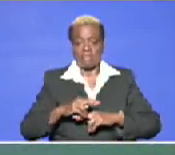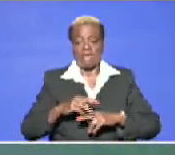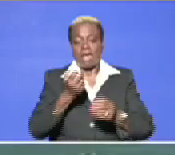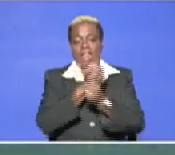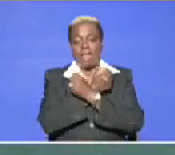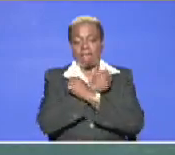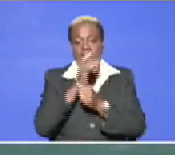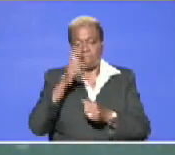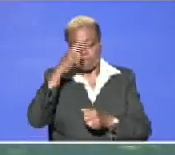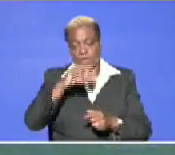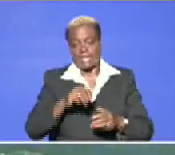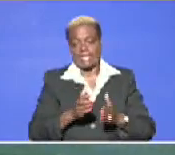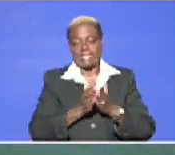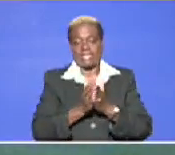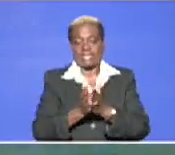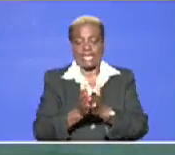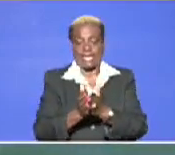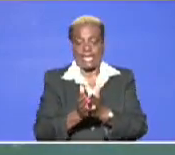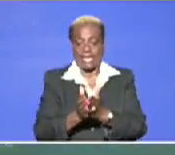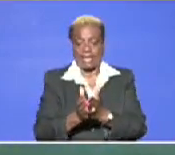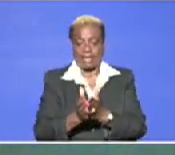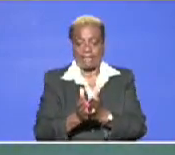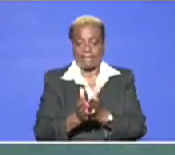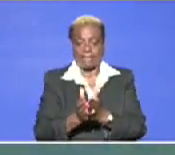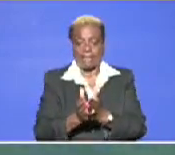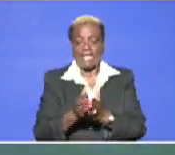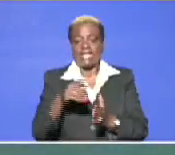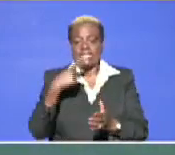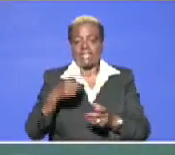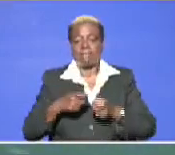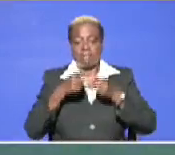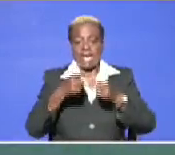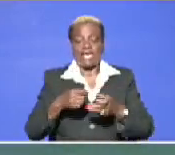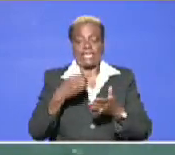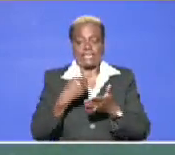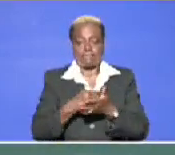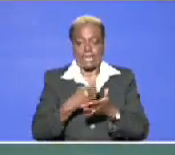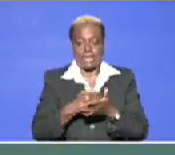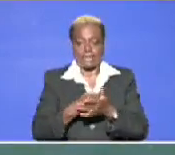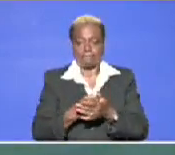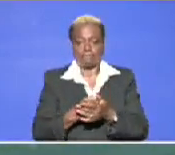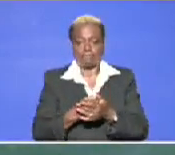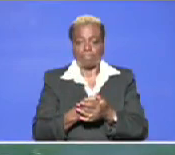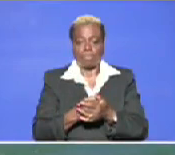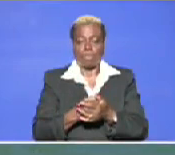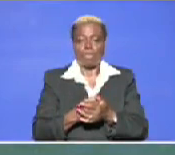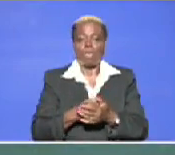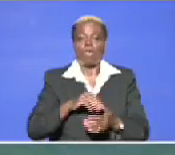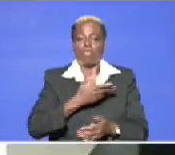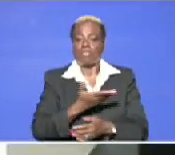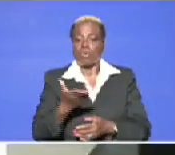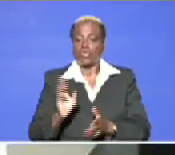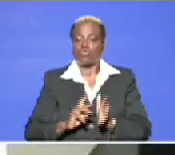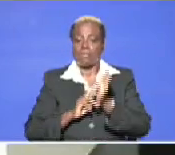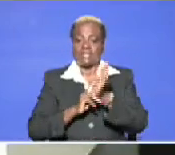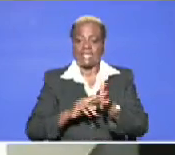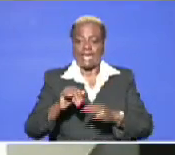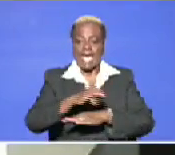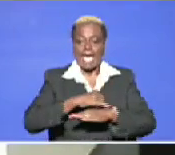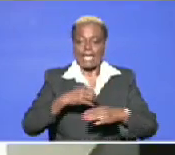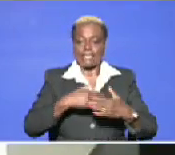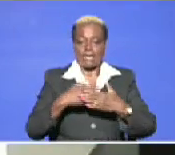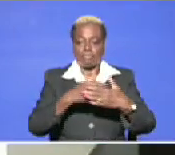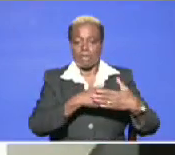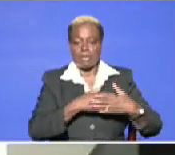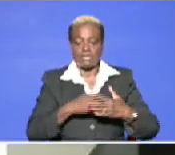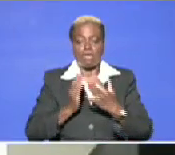minister responsible for agriculture and marine resources says the prize money will remain the same. Boats will represent islands and communities throughout the